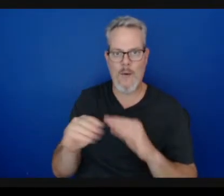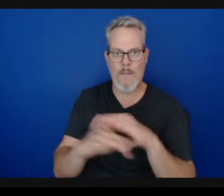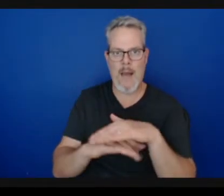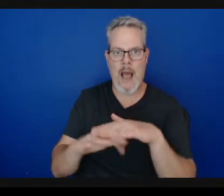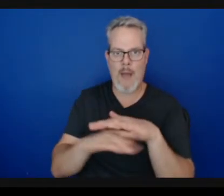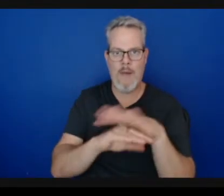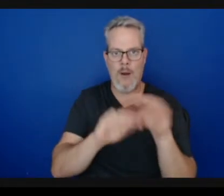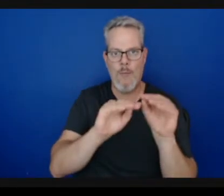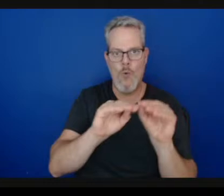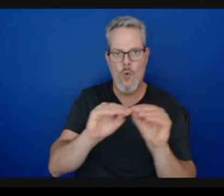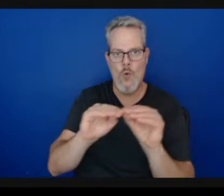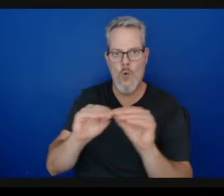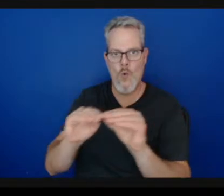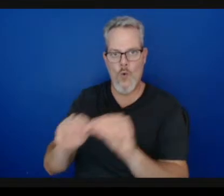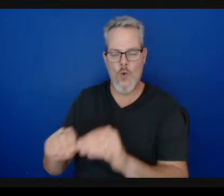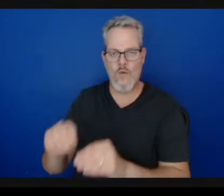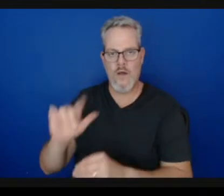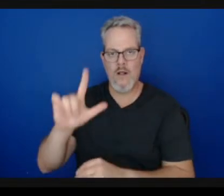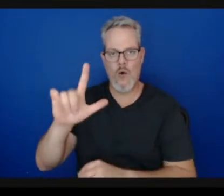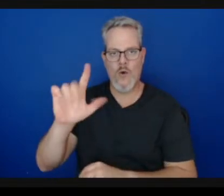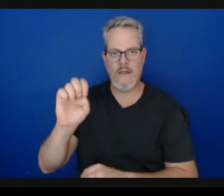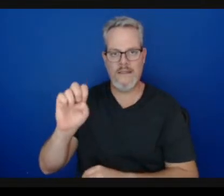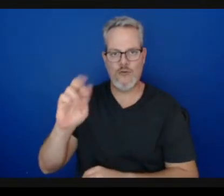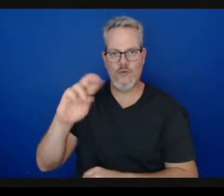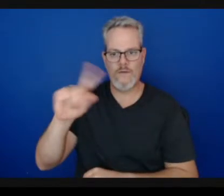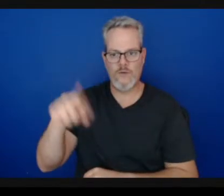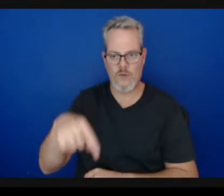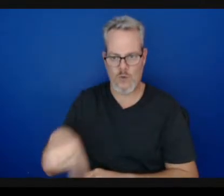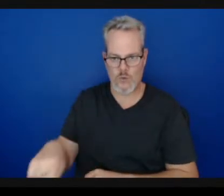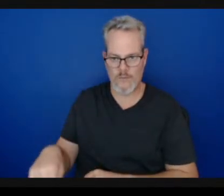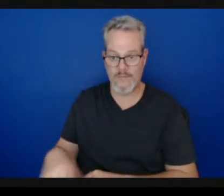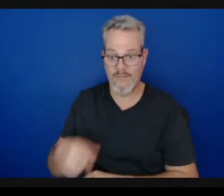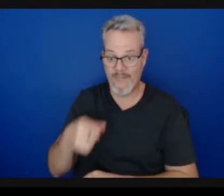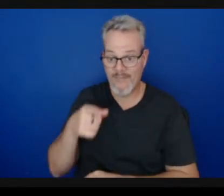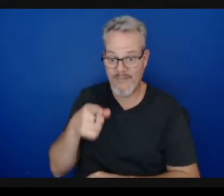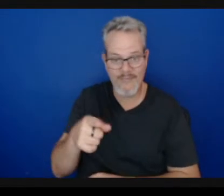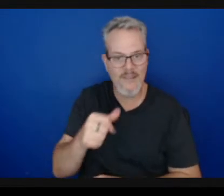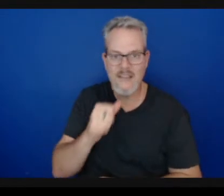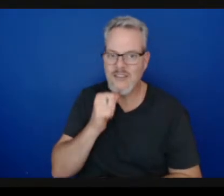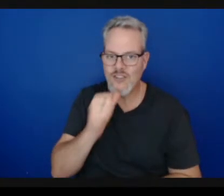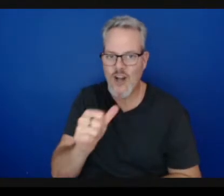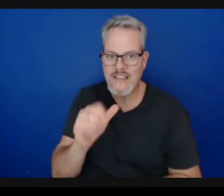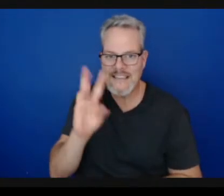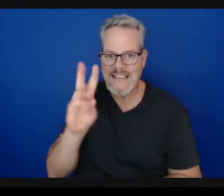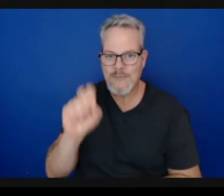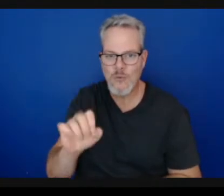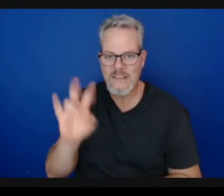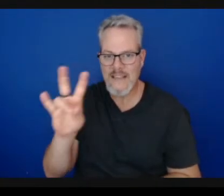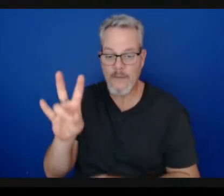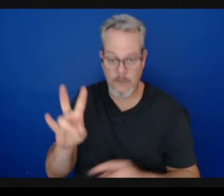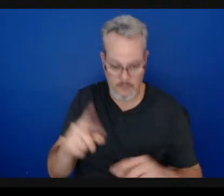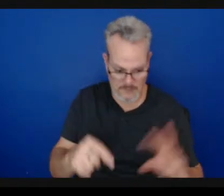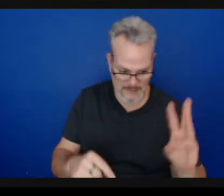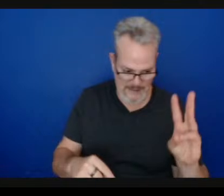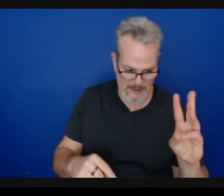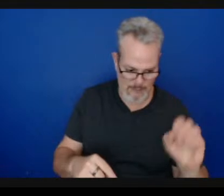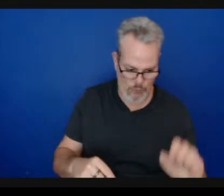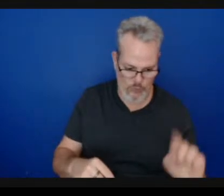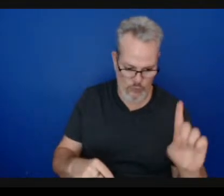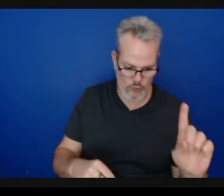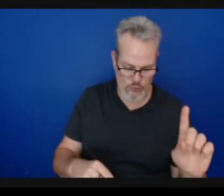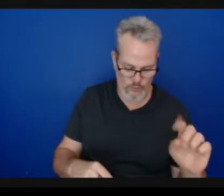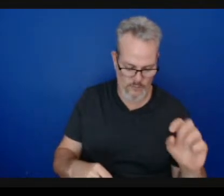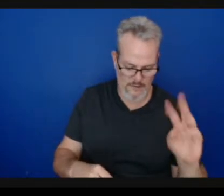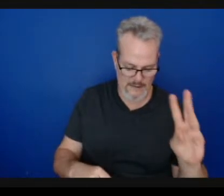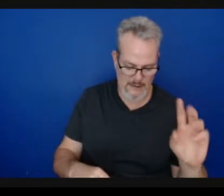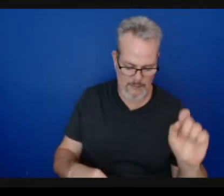zone. And this did a similar thing. It wasn't a 6.7, it was a 6.2 and 6.0. So combined, it's slightly